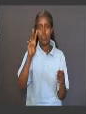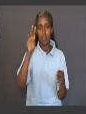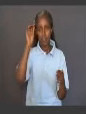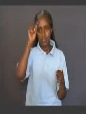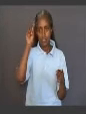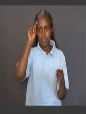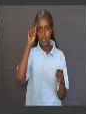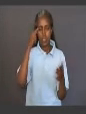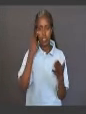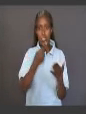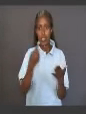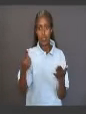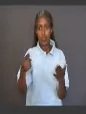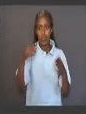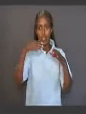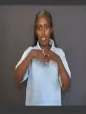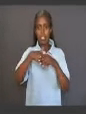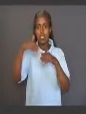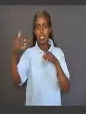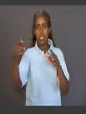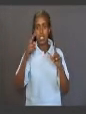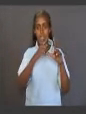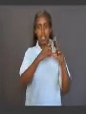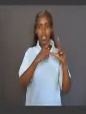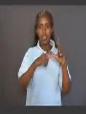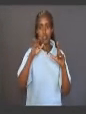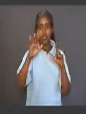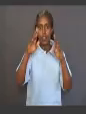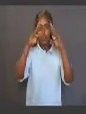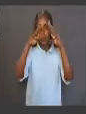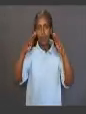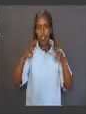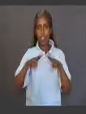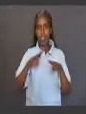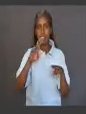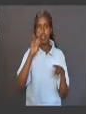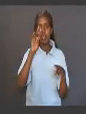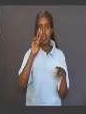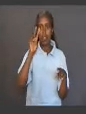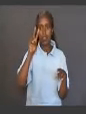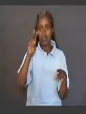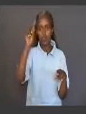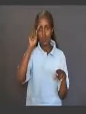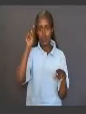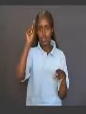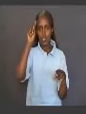Each of the exterior angles of the pentagon is 72